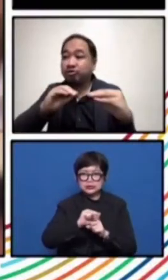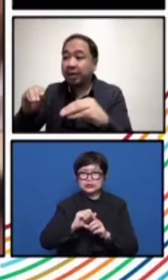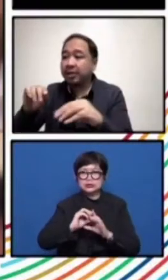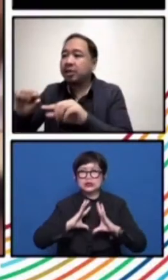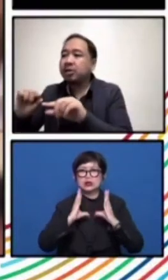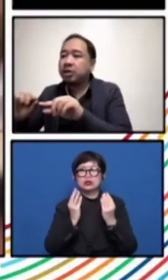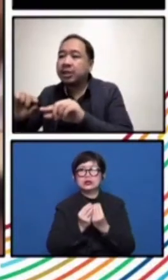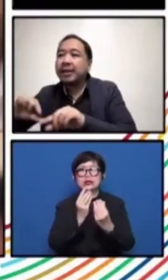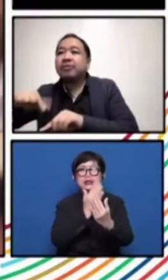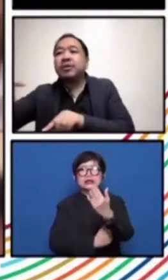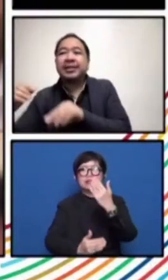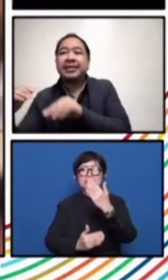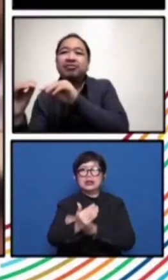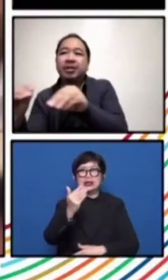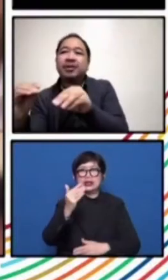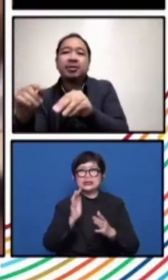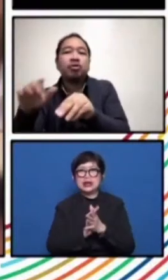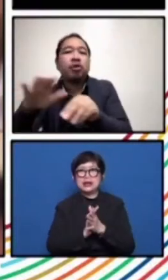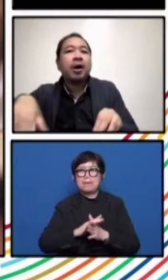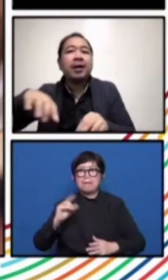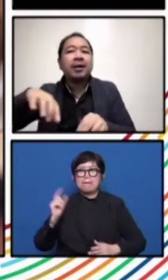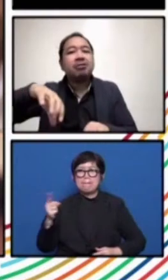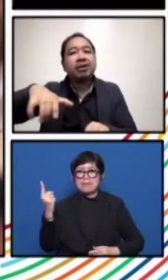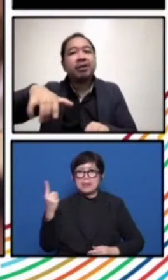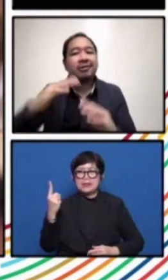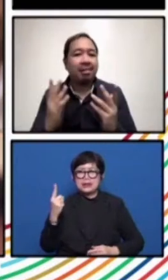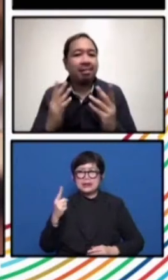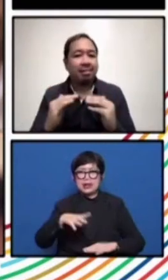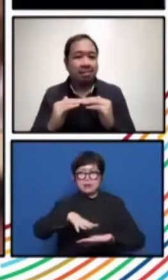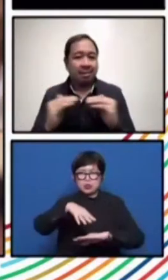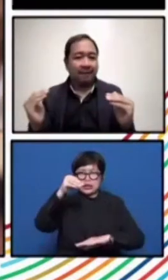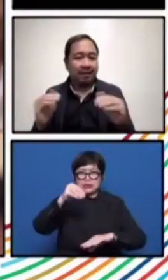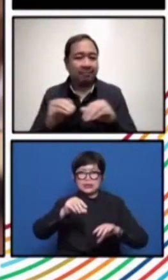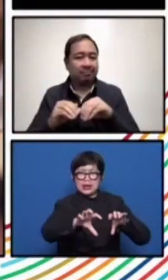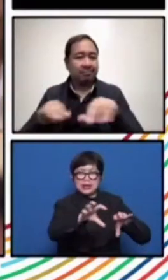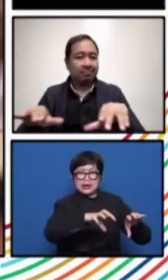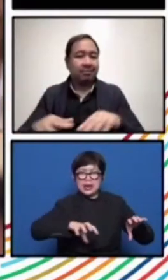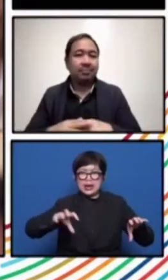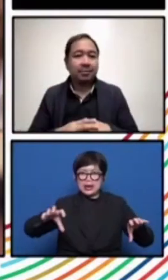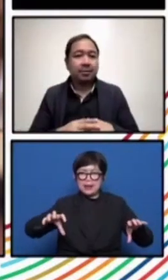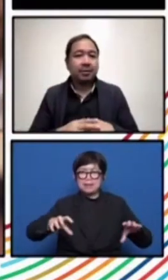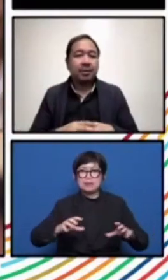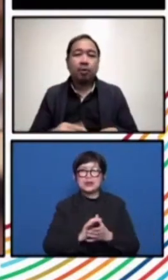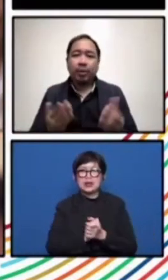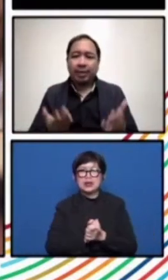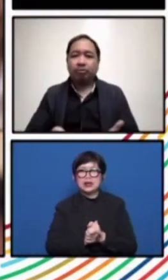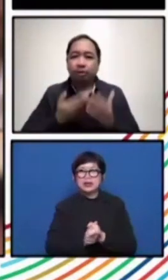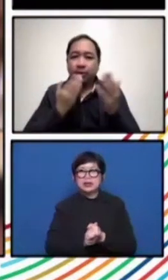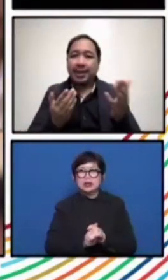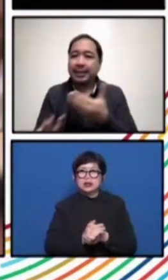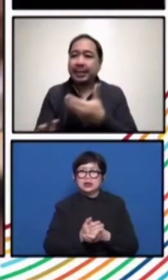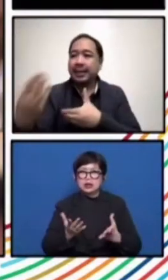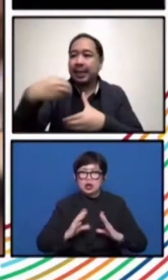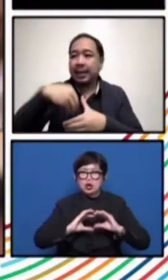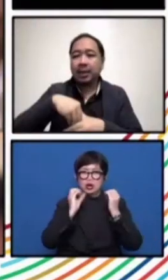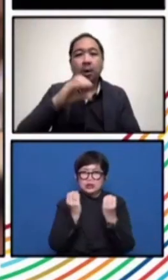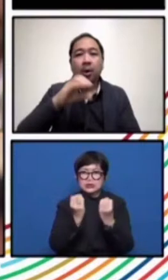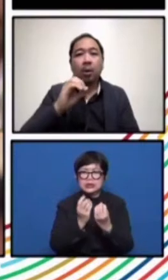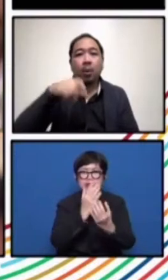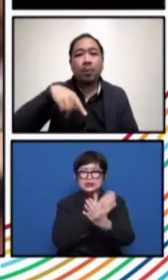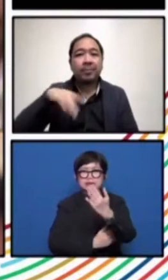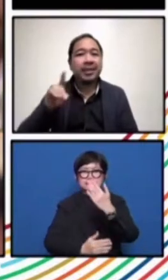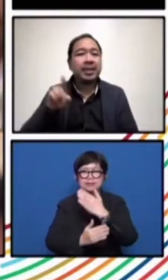sub-national level we recommend engaging opds in the process of planning and evaluation on